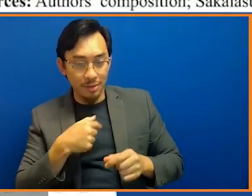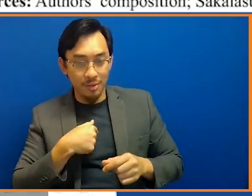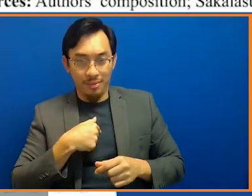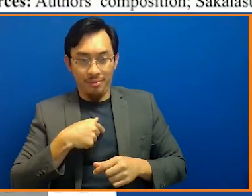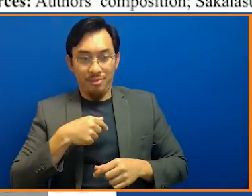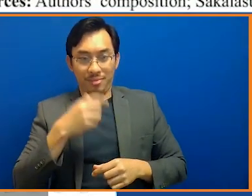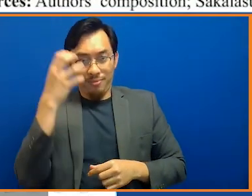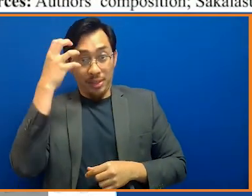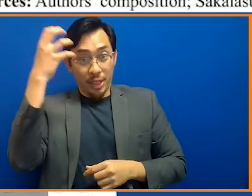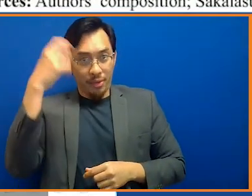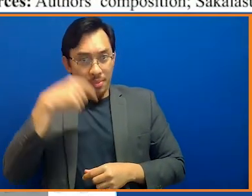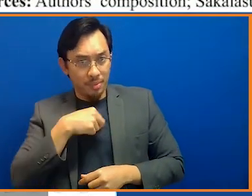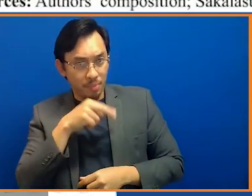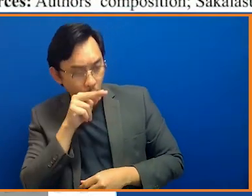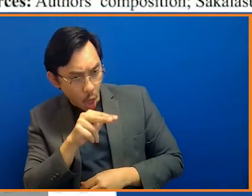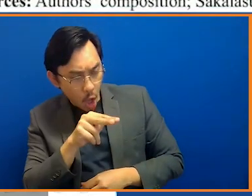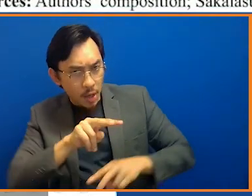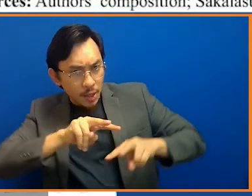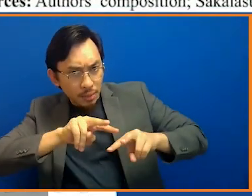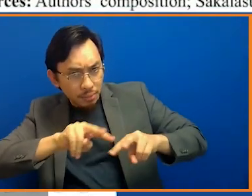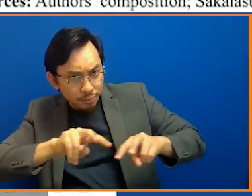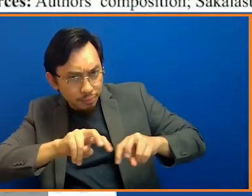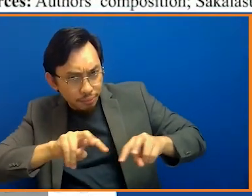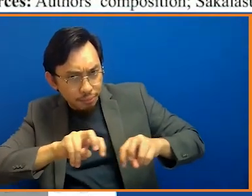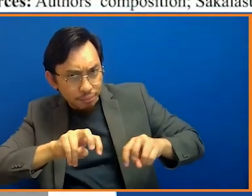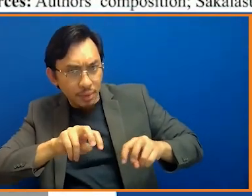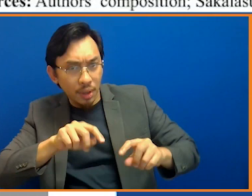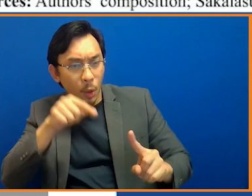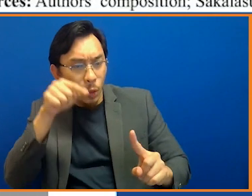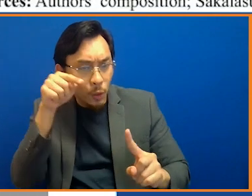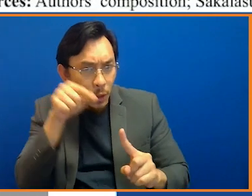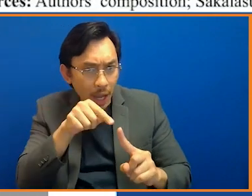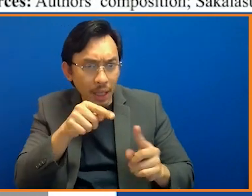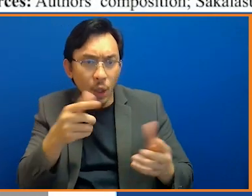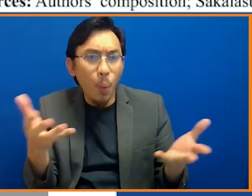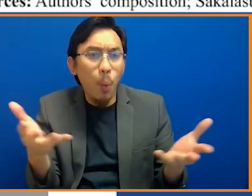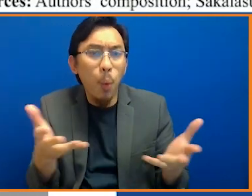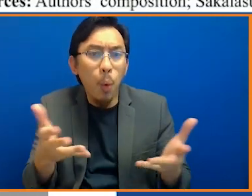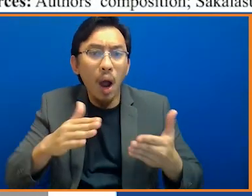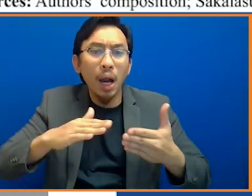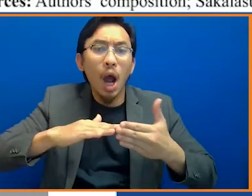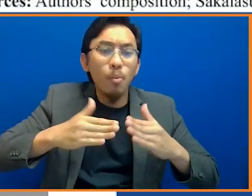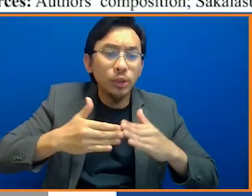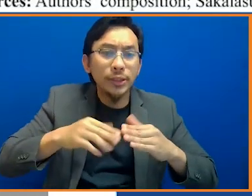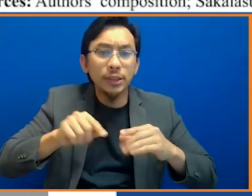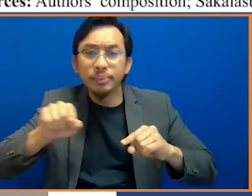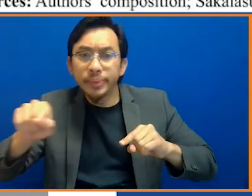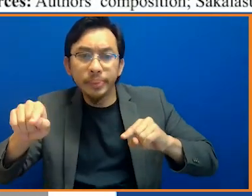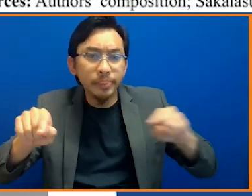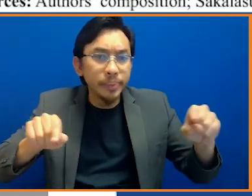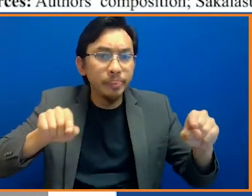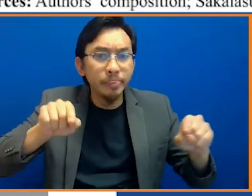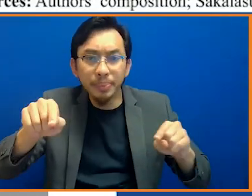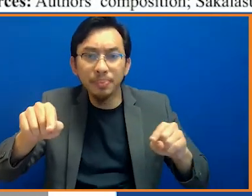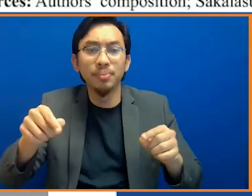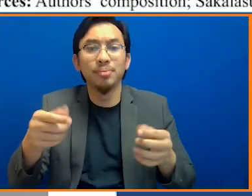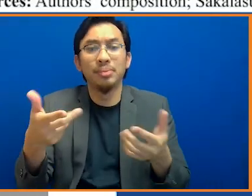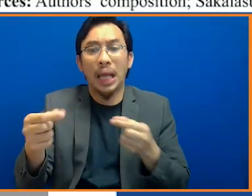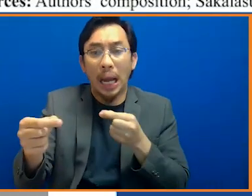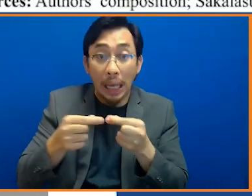by the authority before it disseminate to uh, targeted communities.